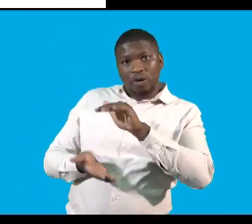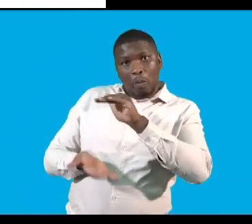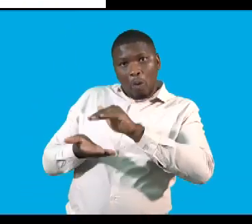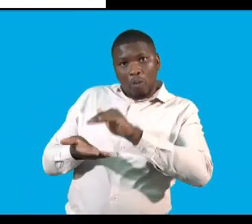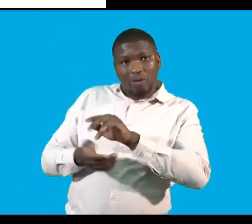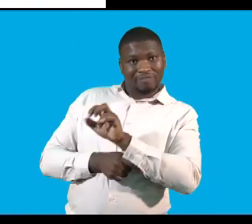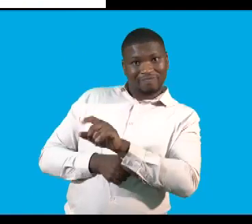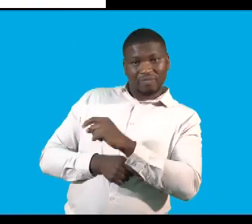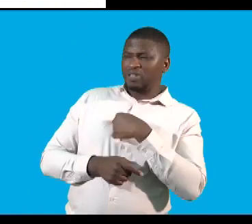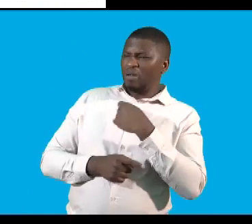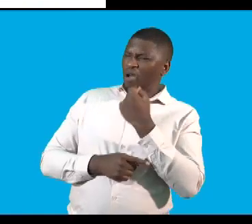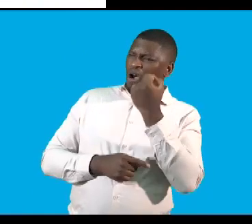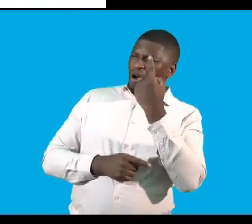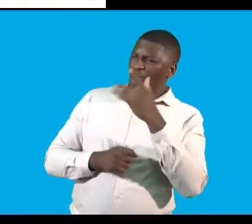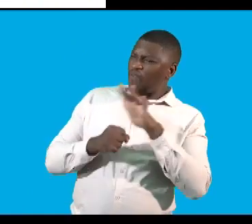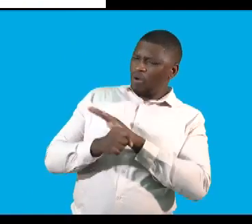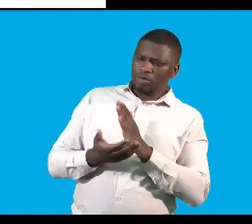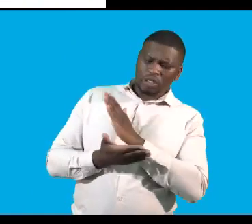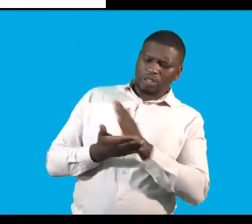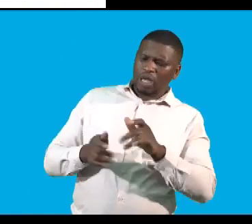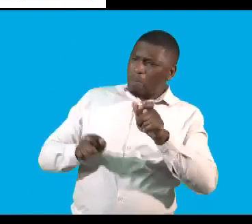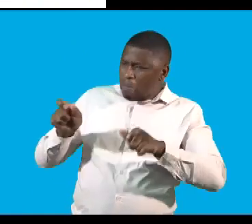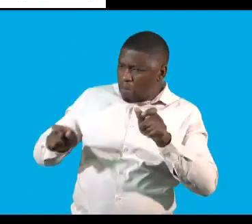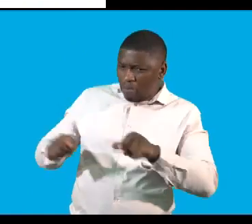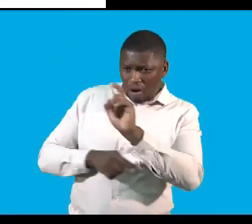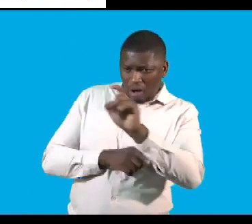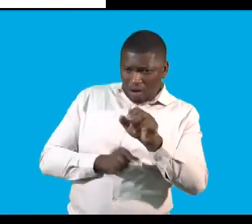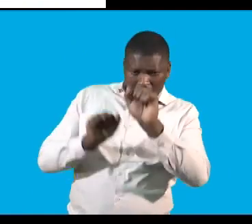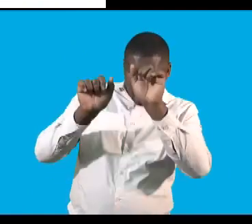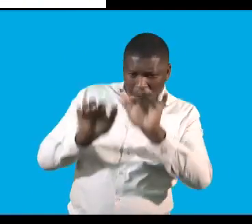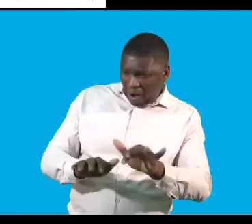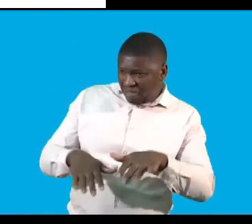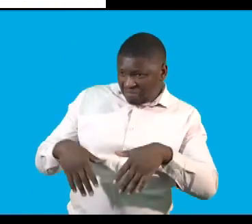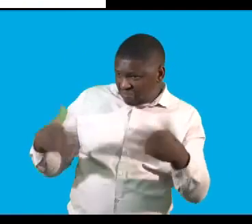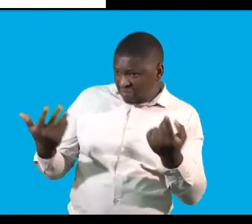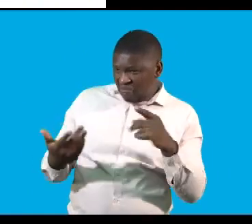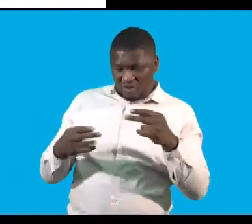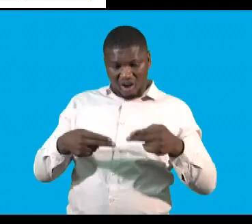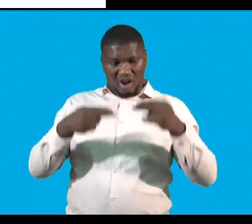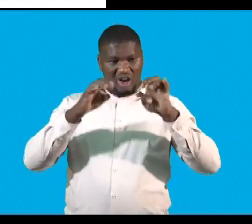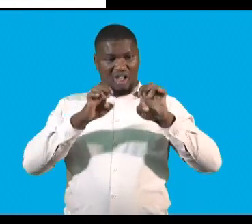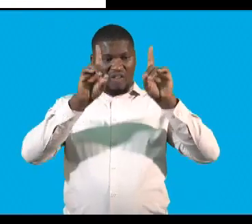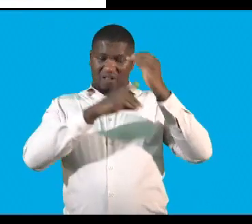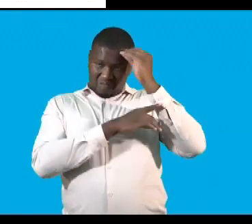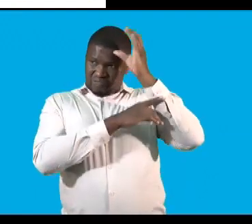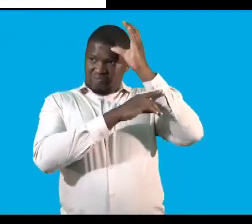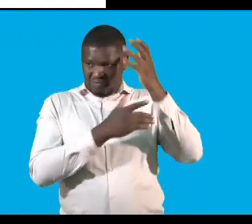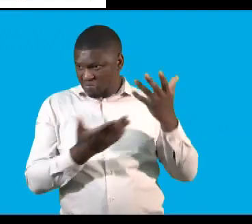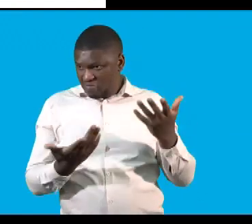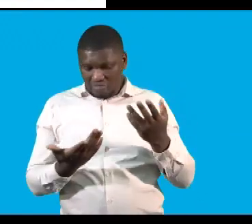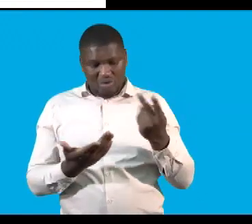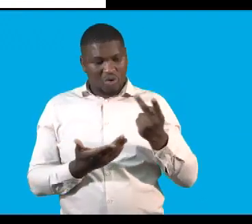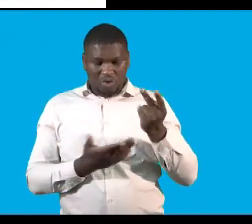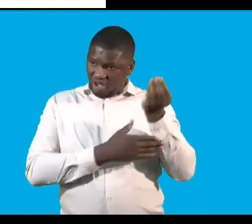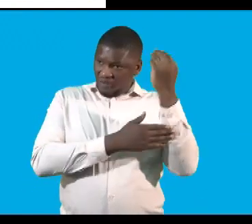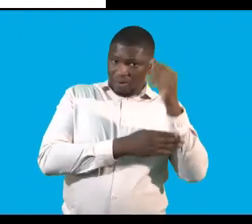I absolutely understand that some people who have not been blessed with a high level of education and information